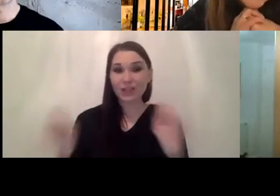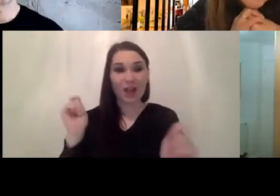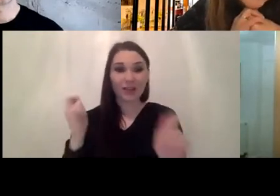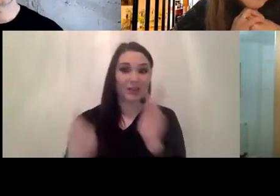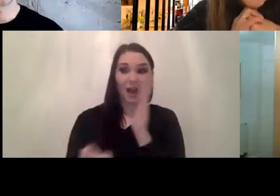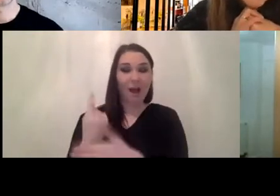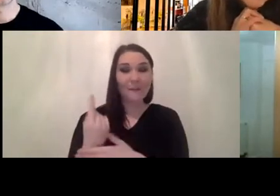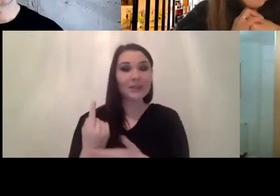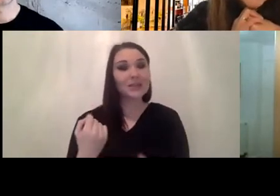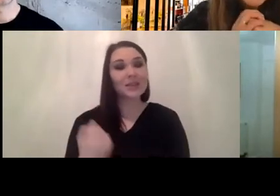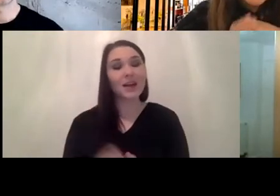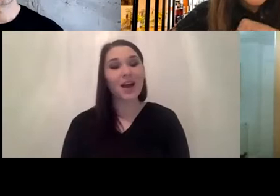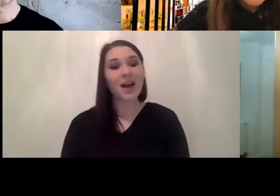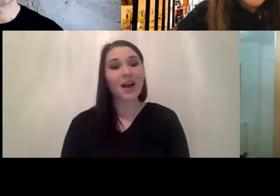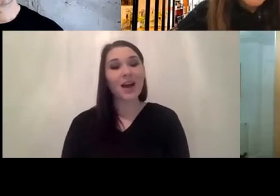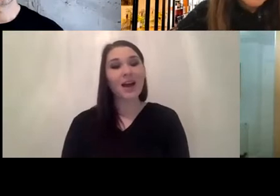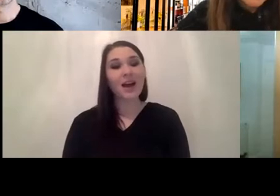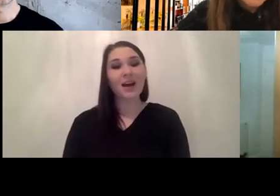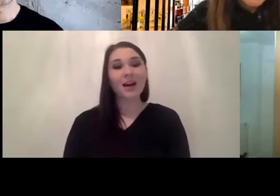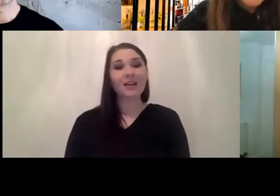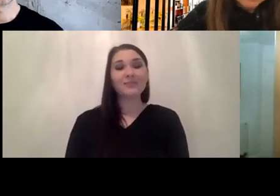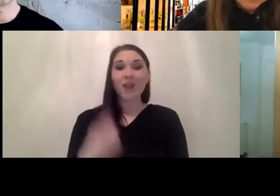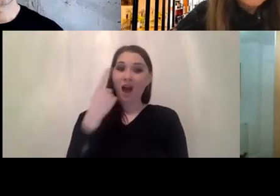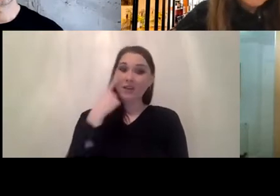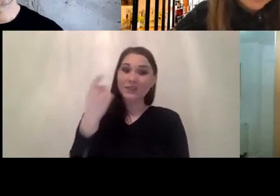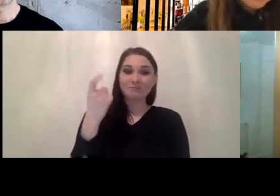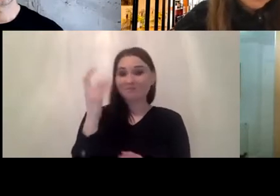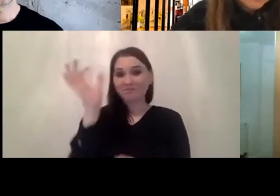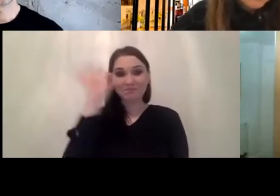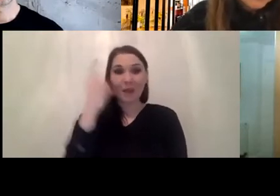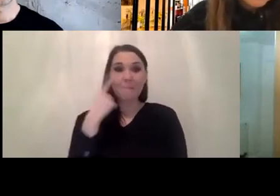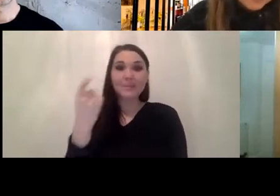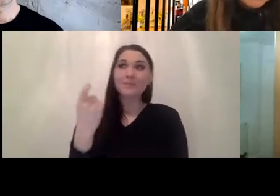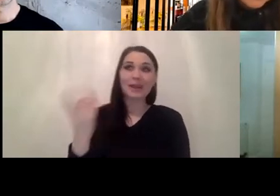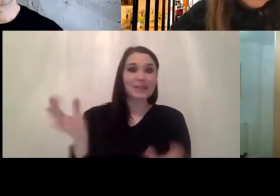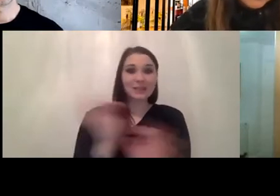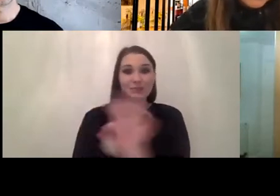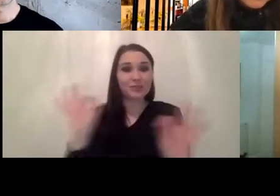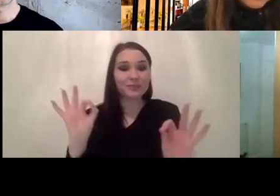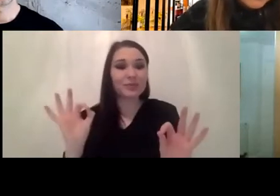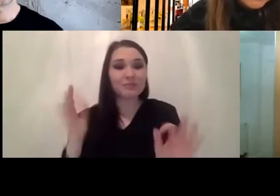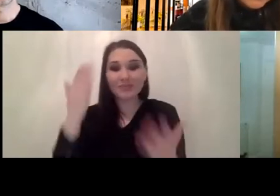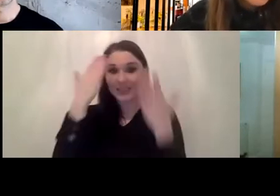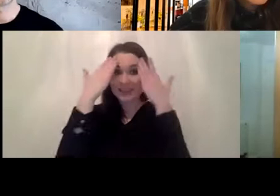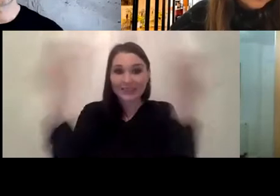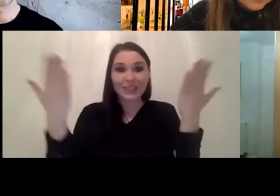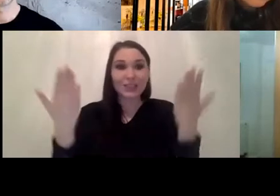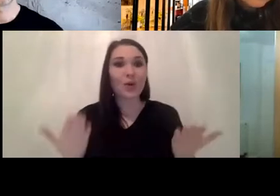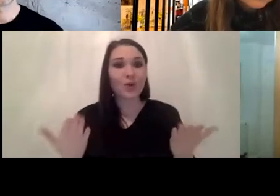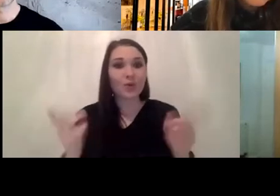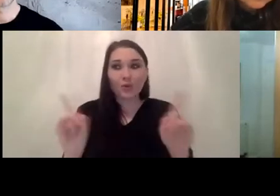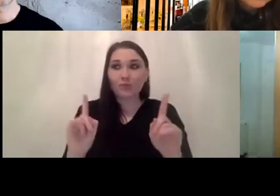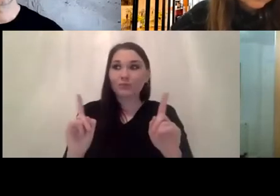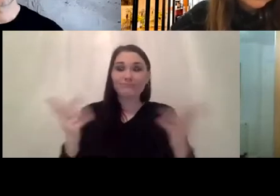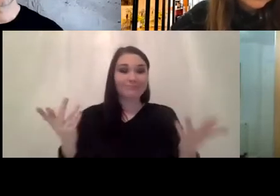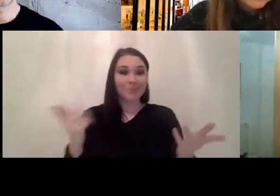happened. And I guess dealing with the unexpected of it all, really, as in we didn't know at the time how long, who would have